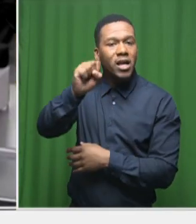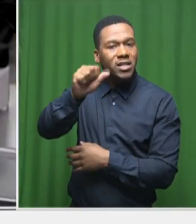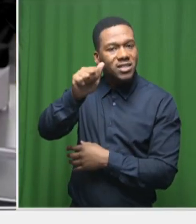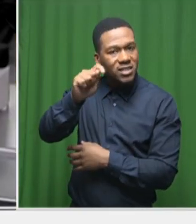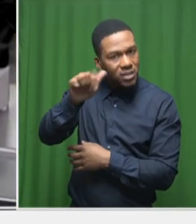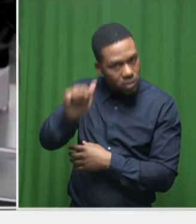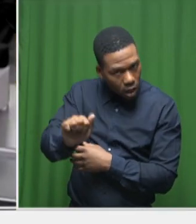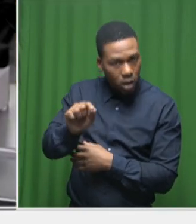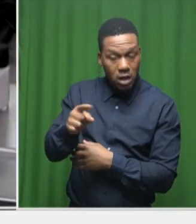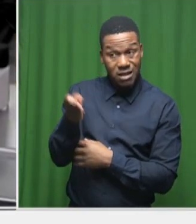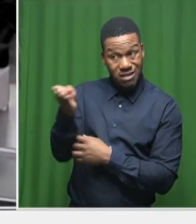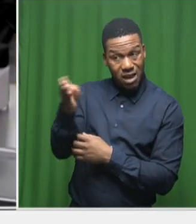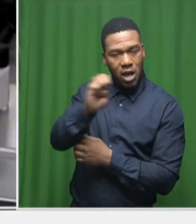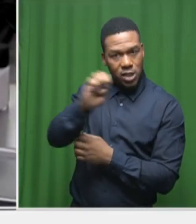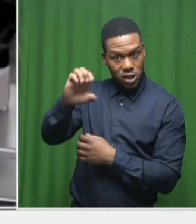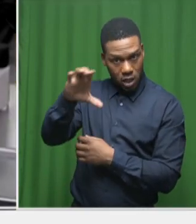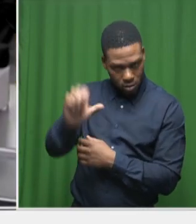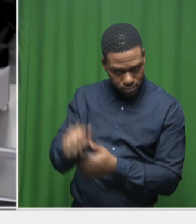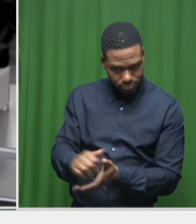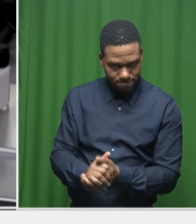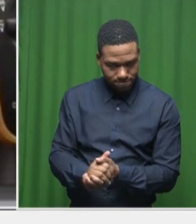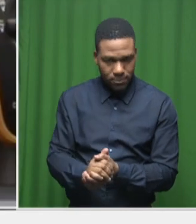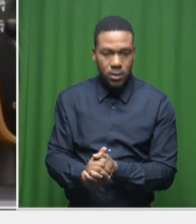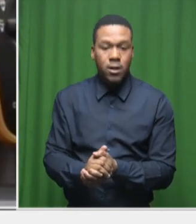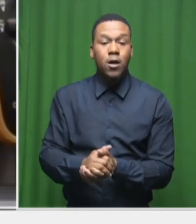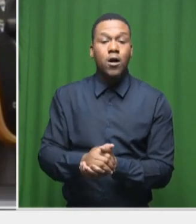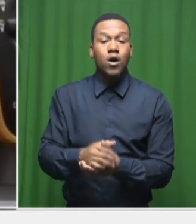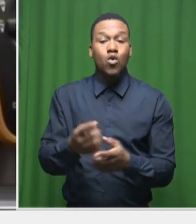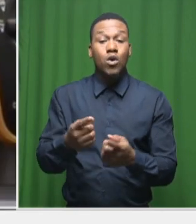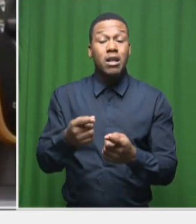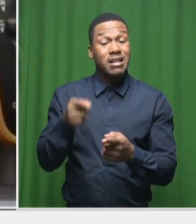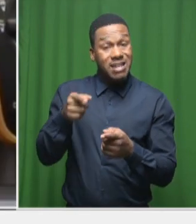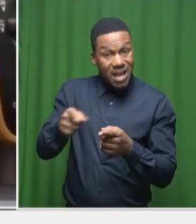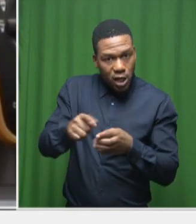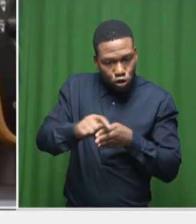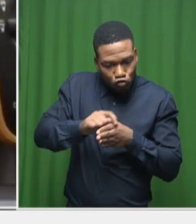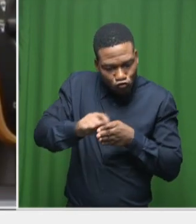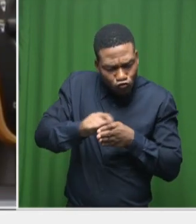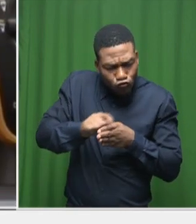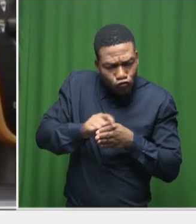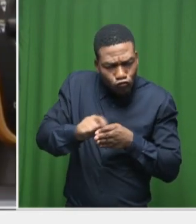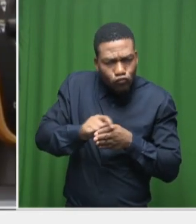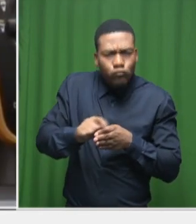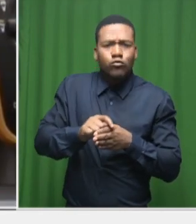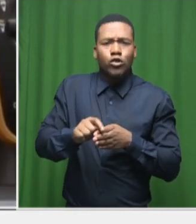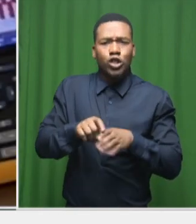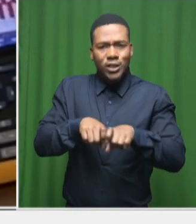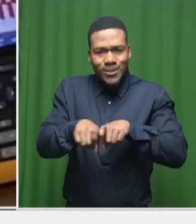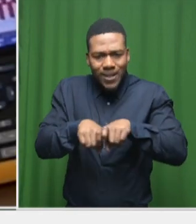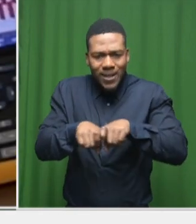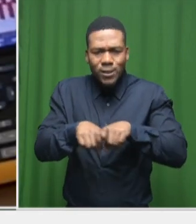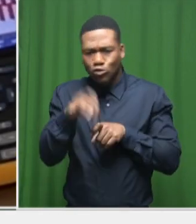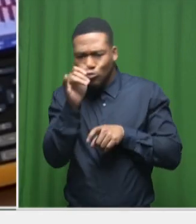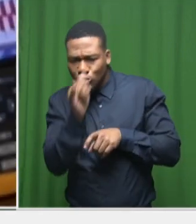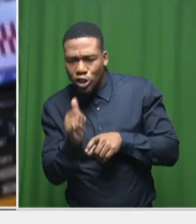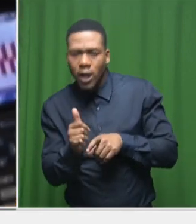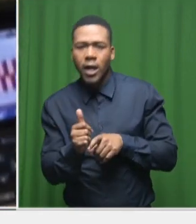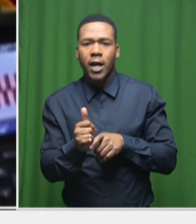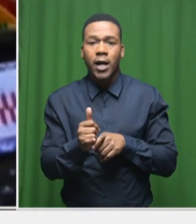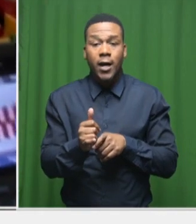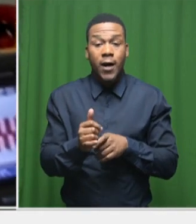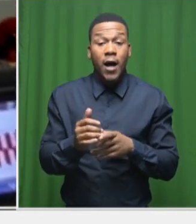TVETs in the Eastern Cape. And that is a mere pilot that we aim to roll out nationally in terms